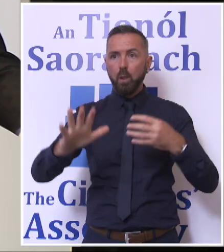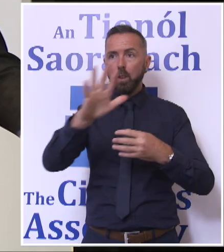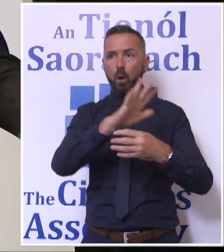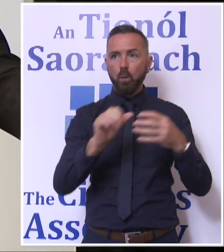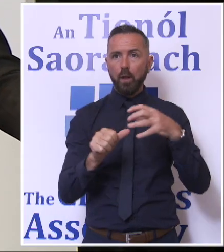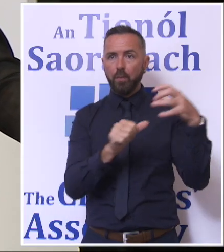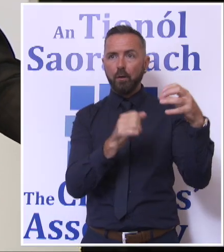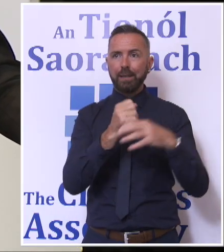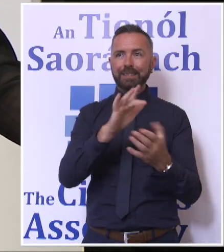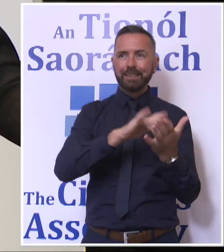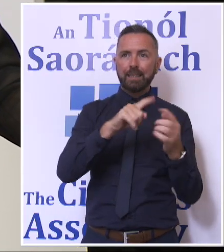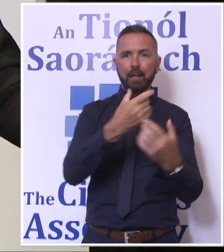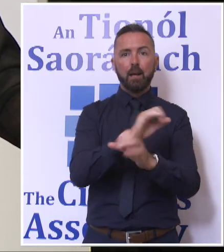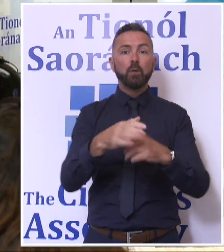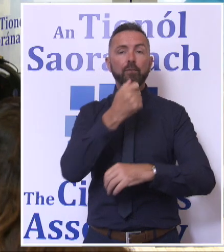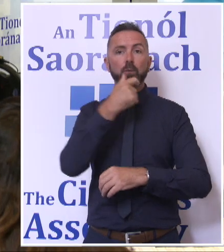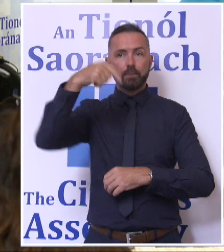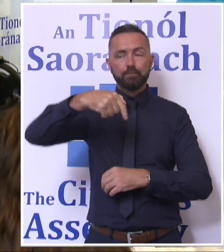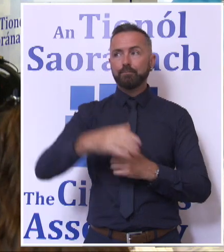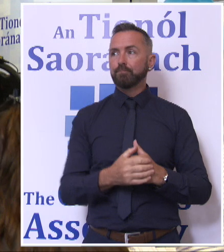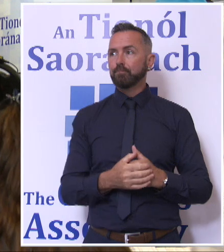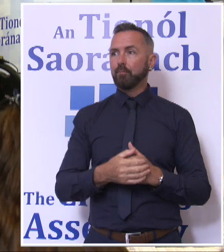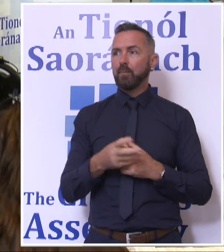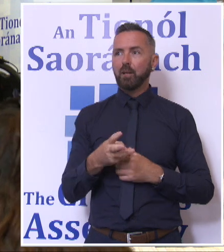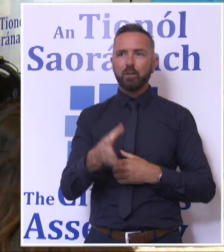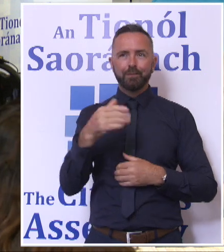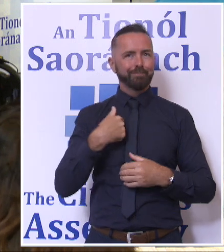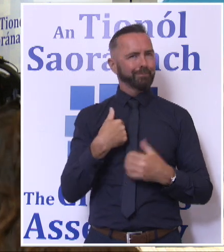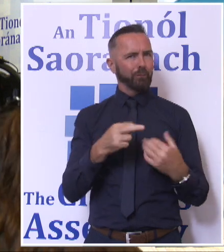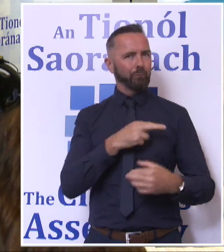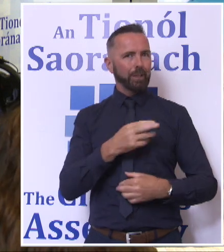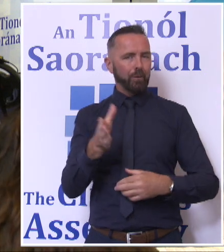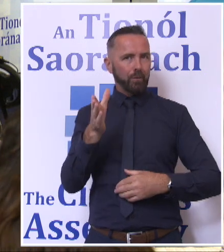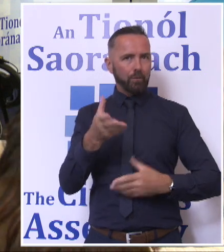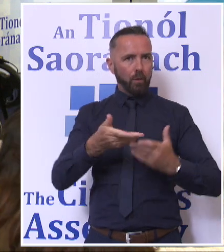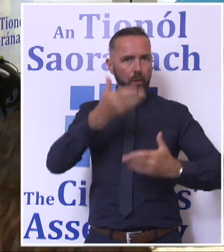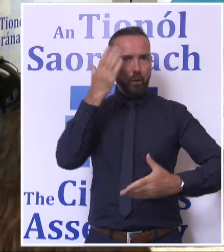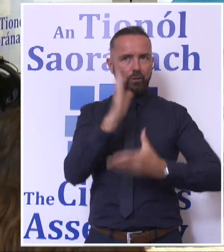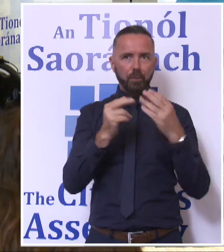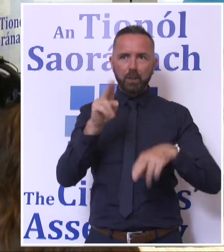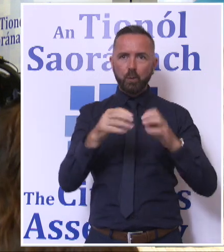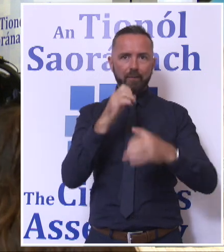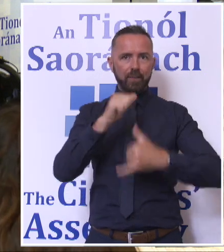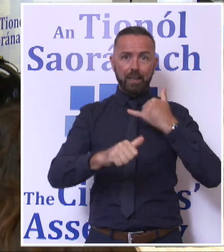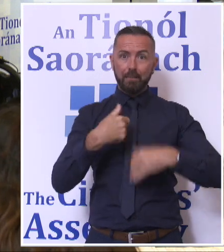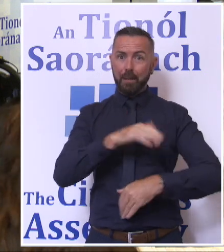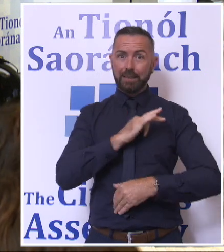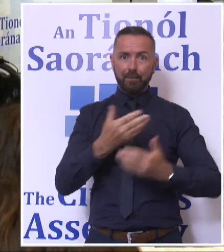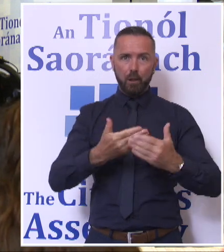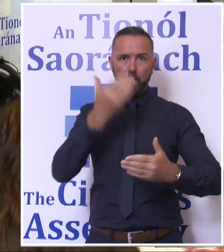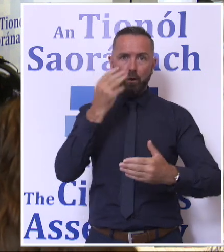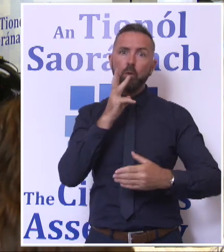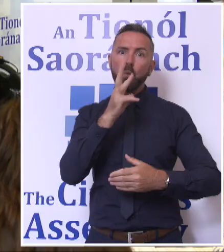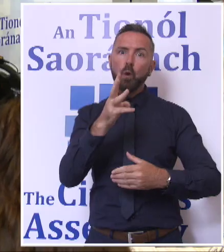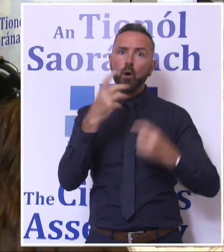the city and county of Dublin. You learn something new every day. I learned from our previous presenters that the word